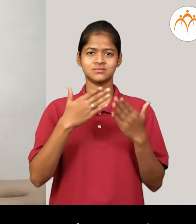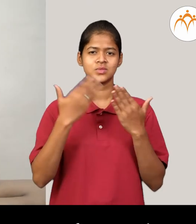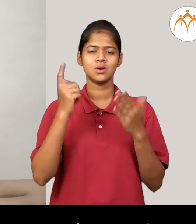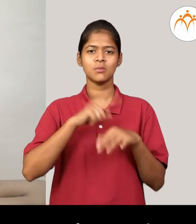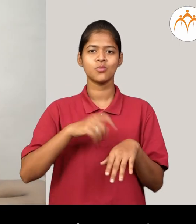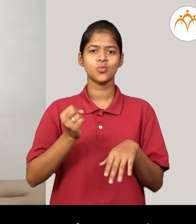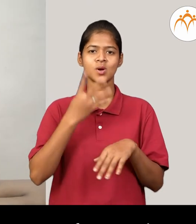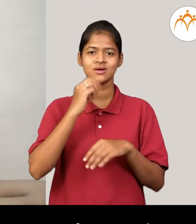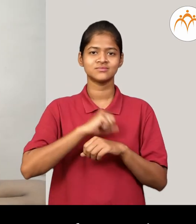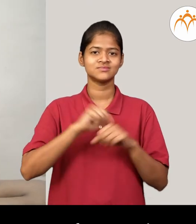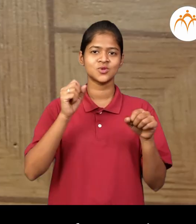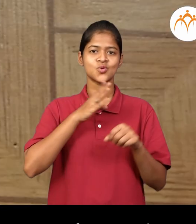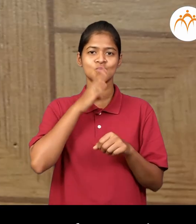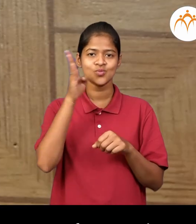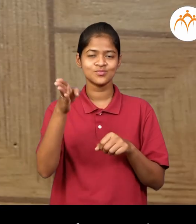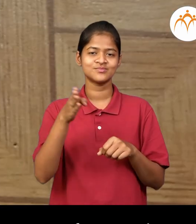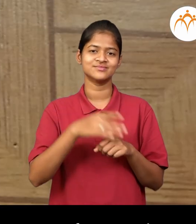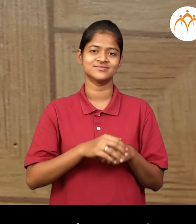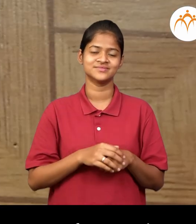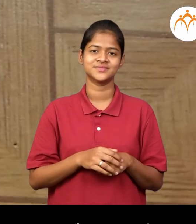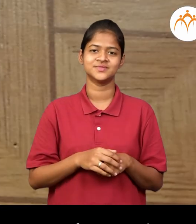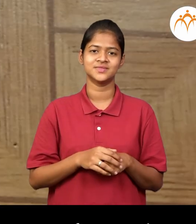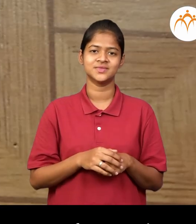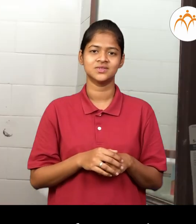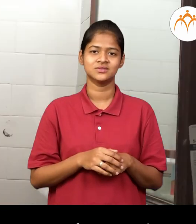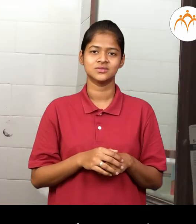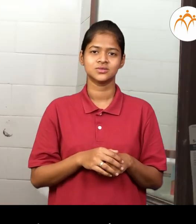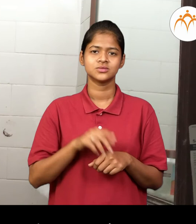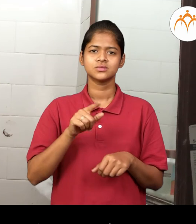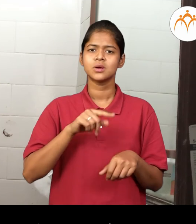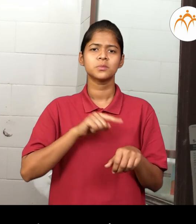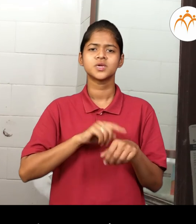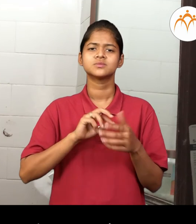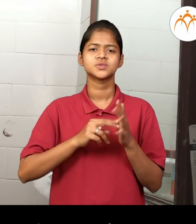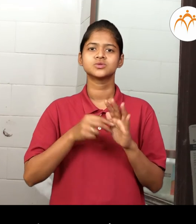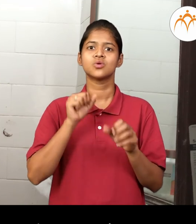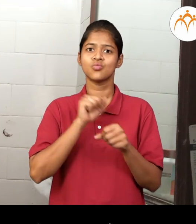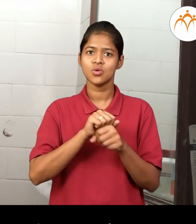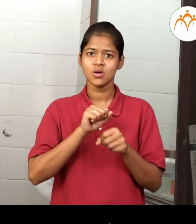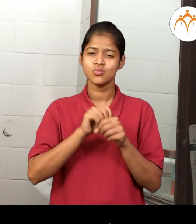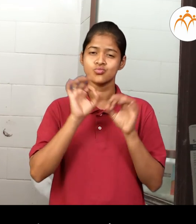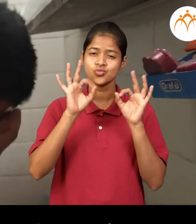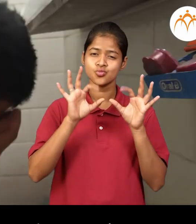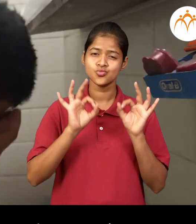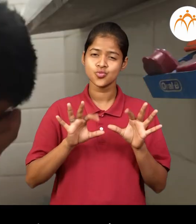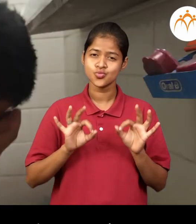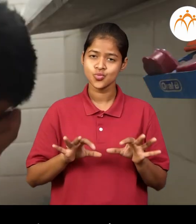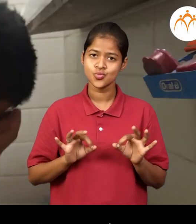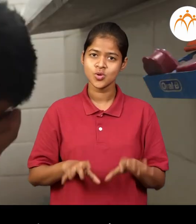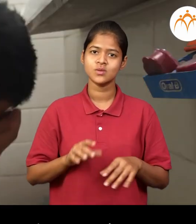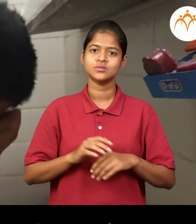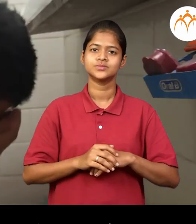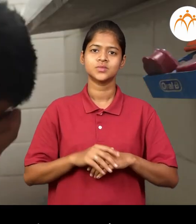tasks are done one after another, they are said to be done in an order.